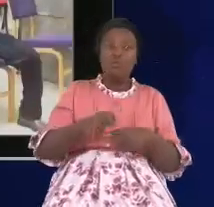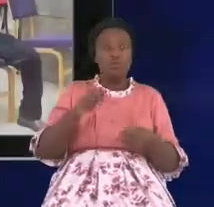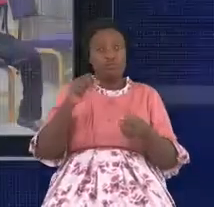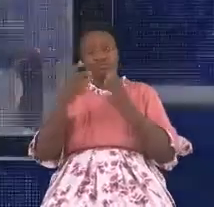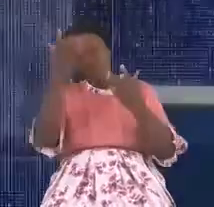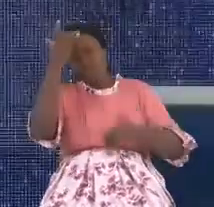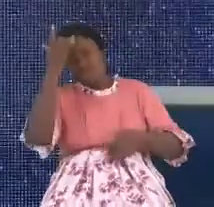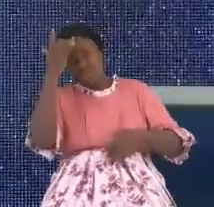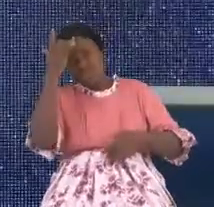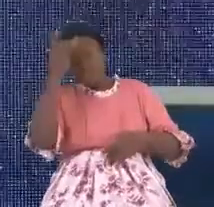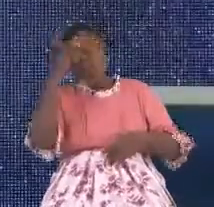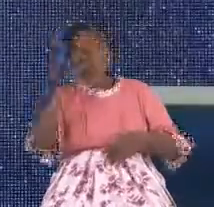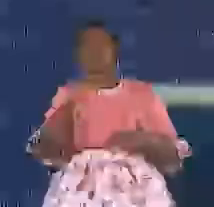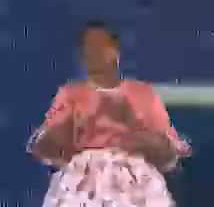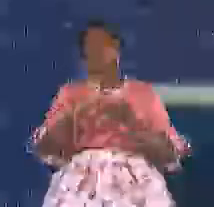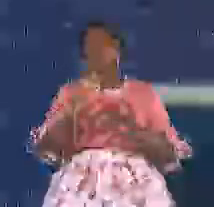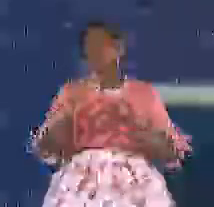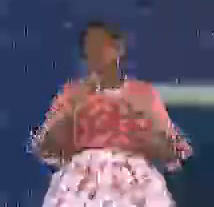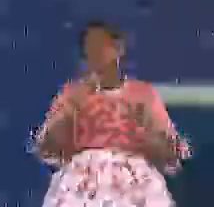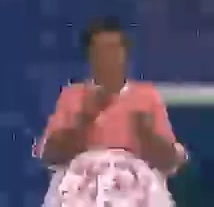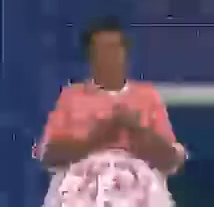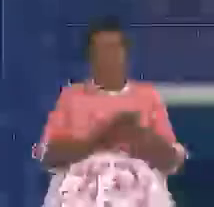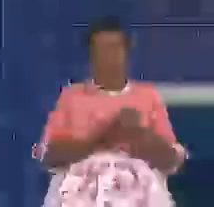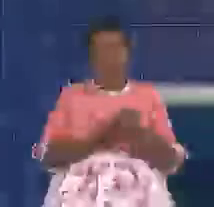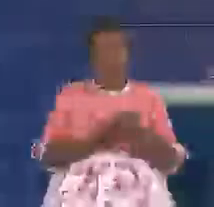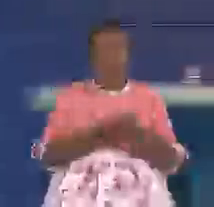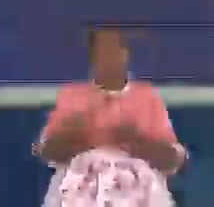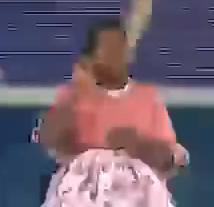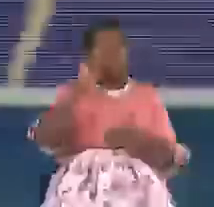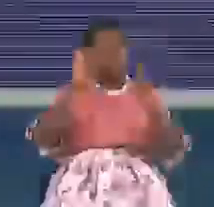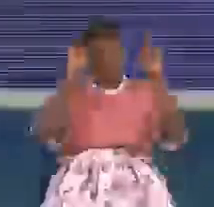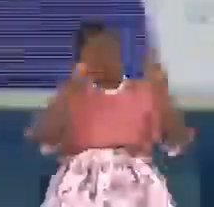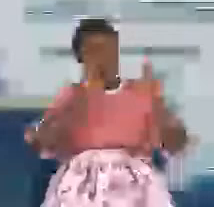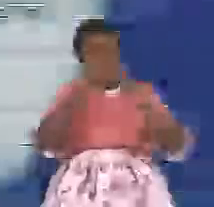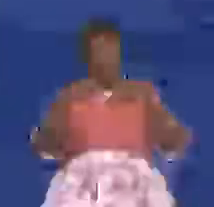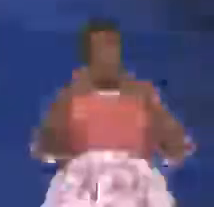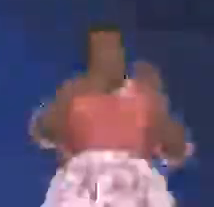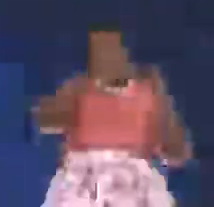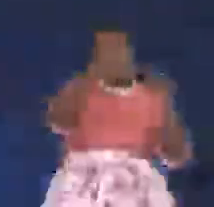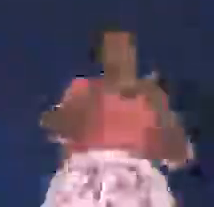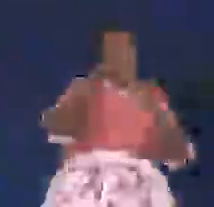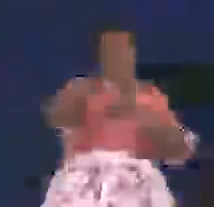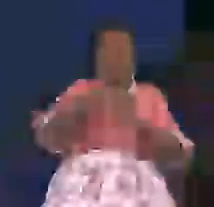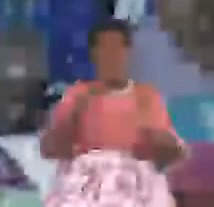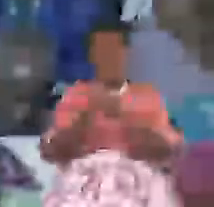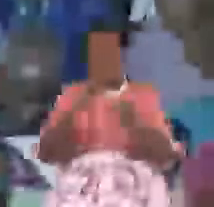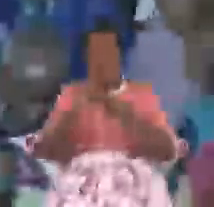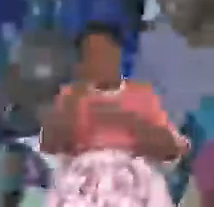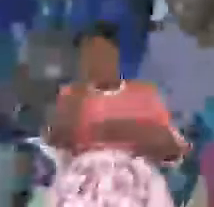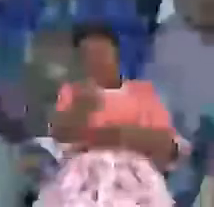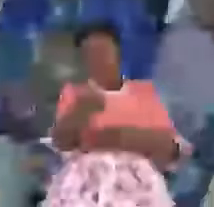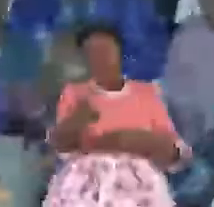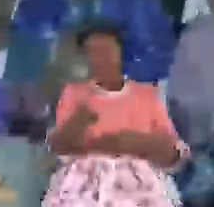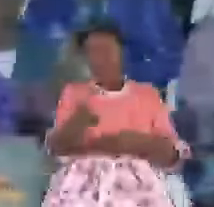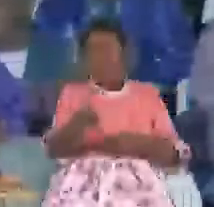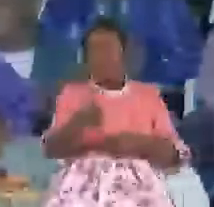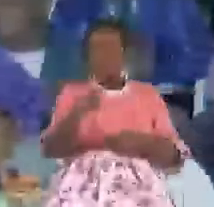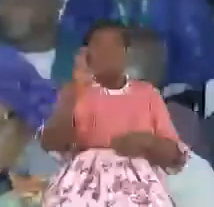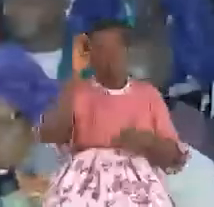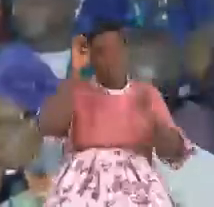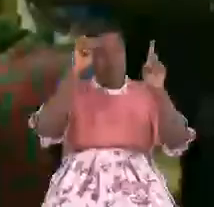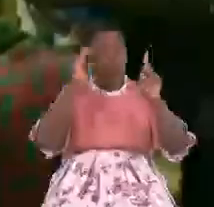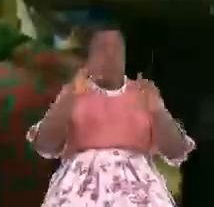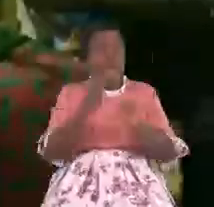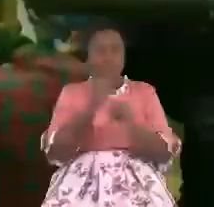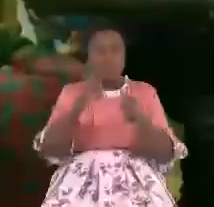sickness, that's doing good. He's going about tonight, he'll get to you there. I said he'll get to you